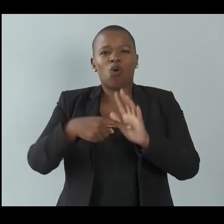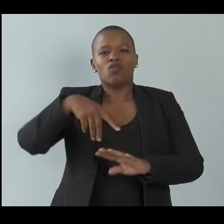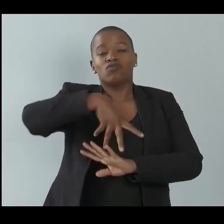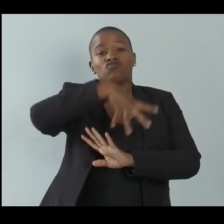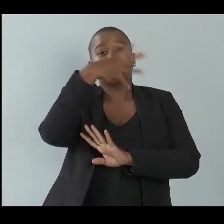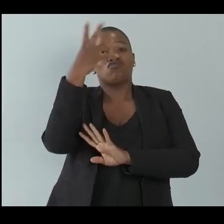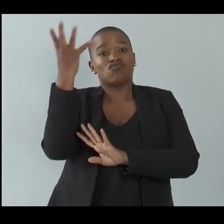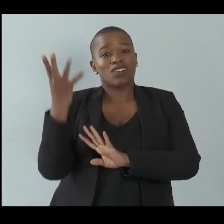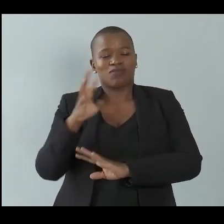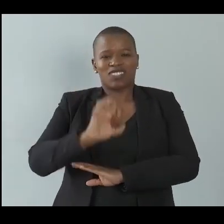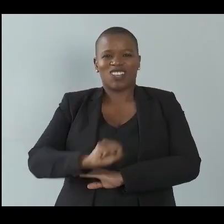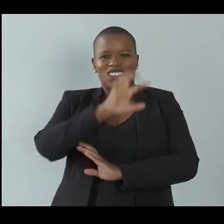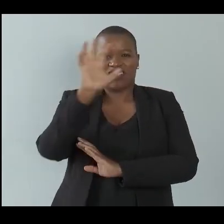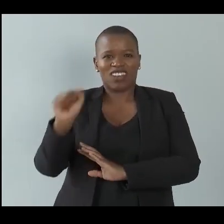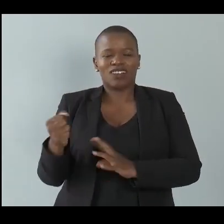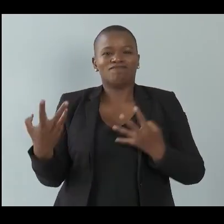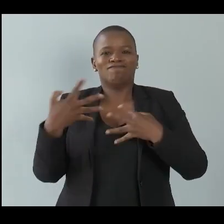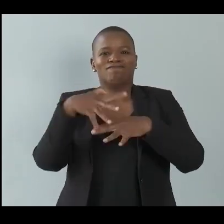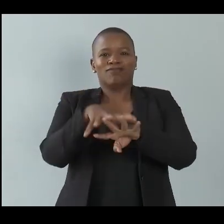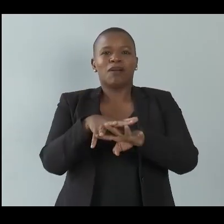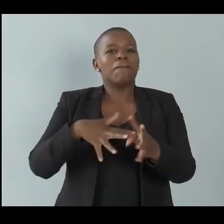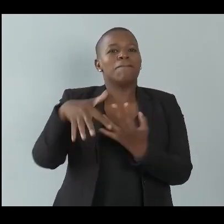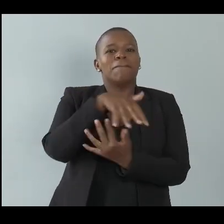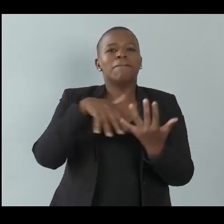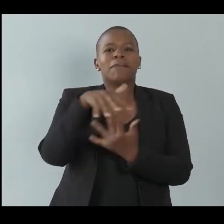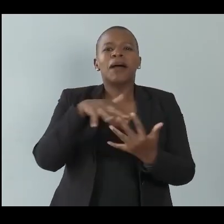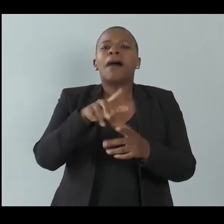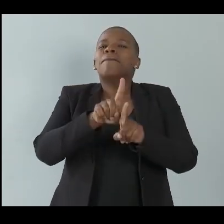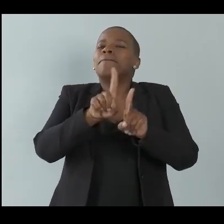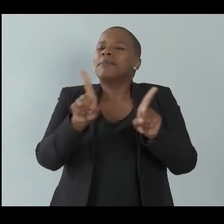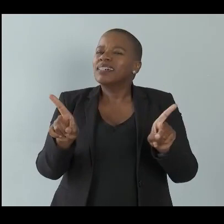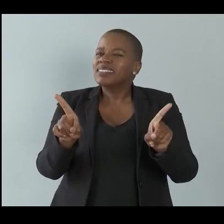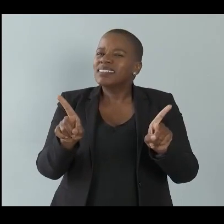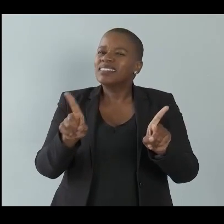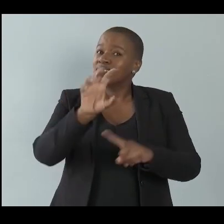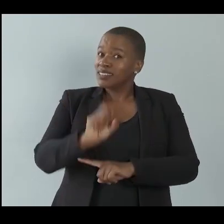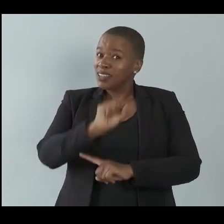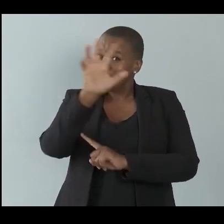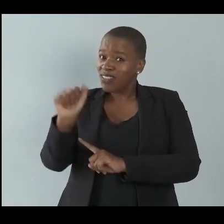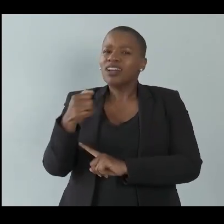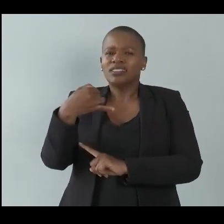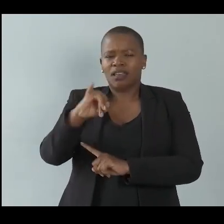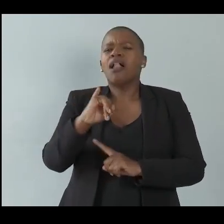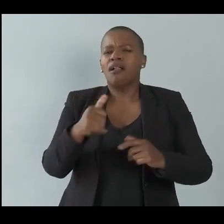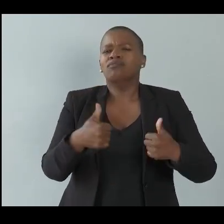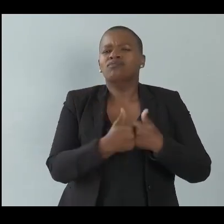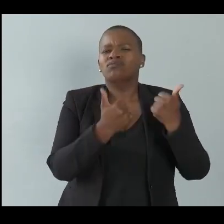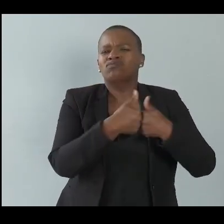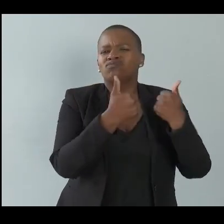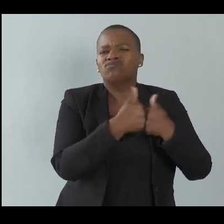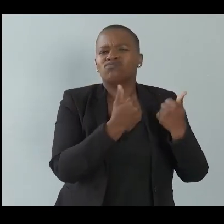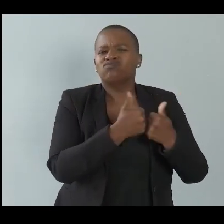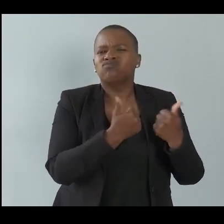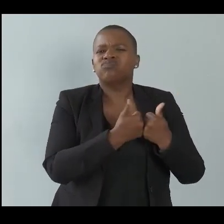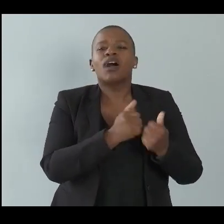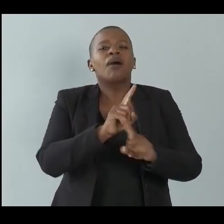it unfortunately does not paper over the real challenges in our country, their recent World Cup triumph illustrates the intangible power